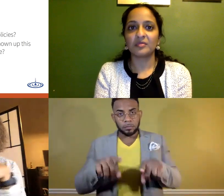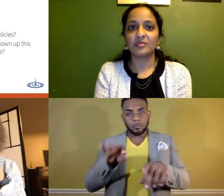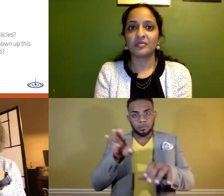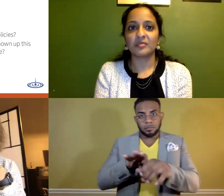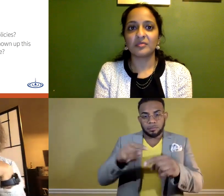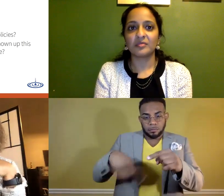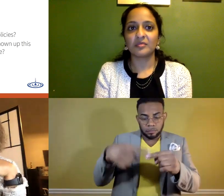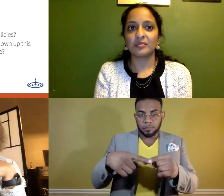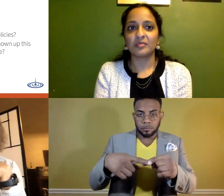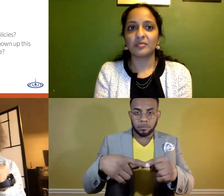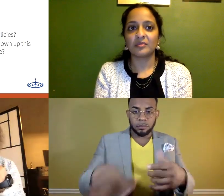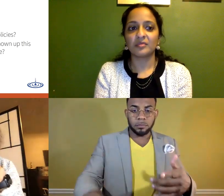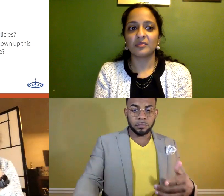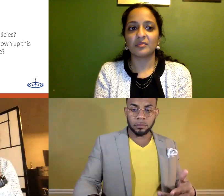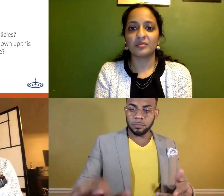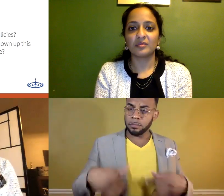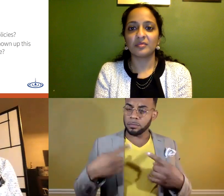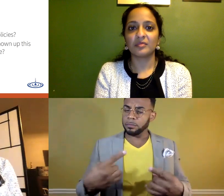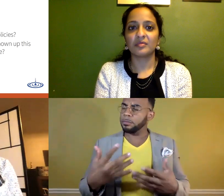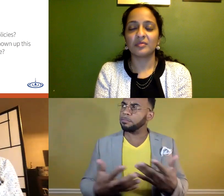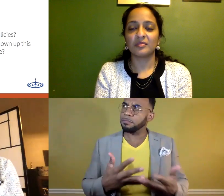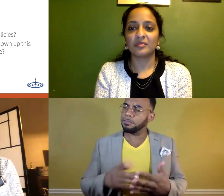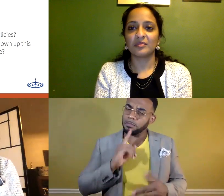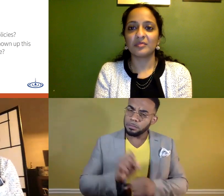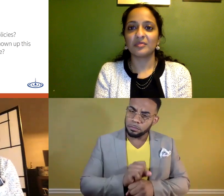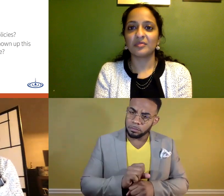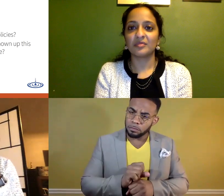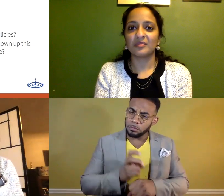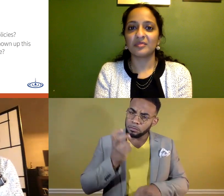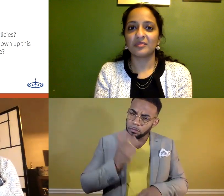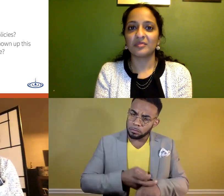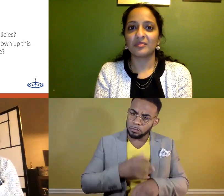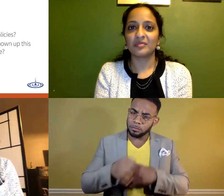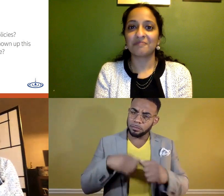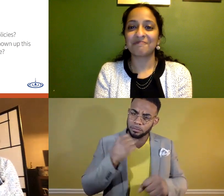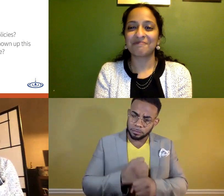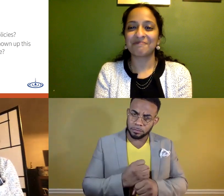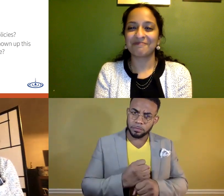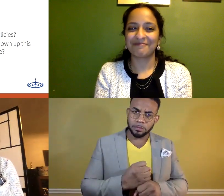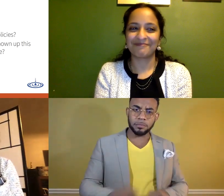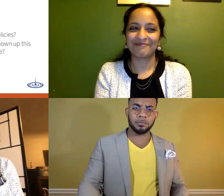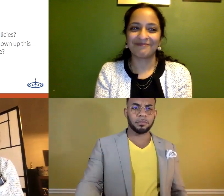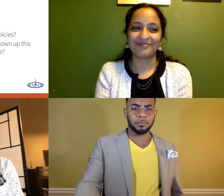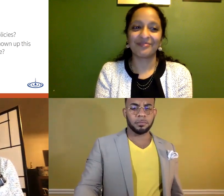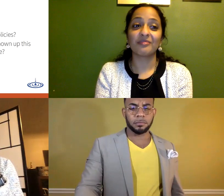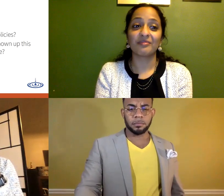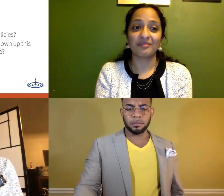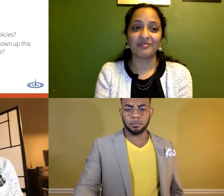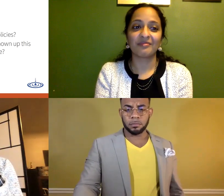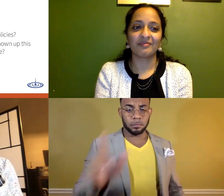election cycle? This has been a really hard year for all of